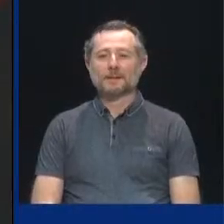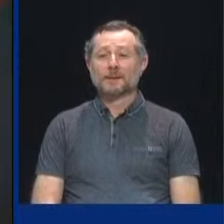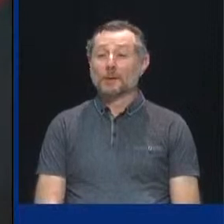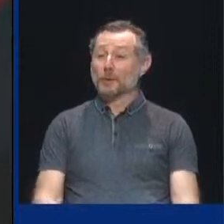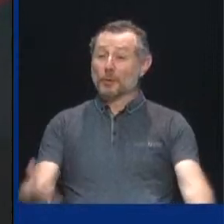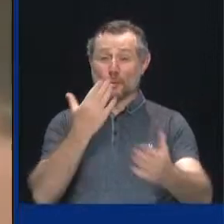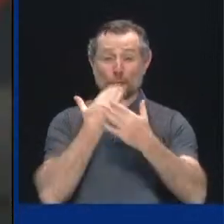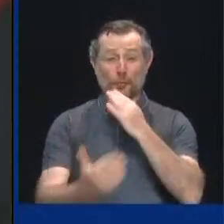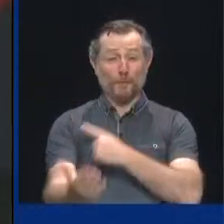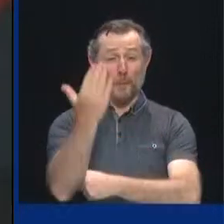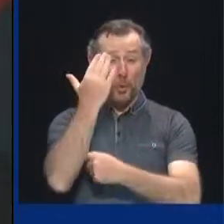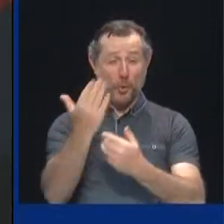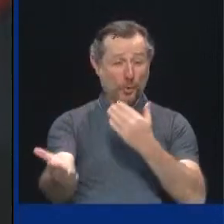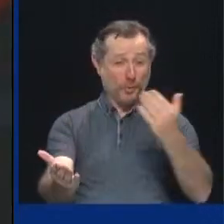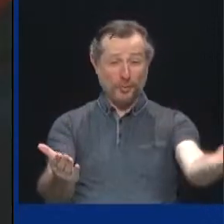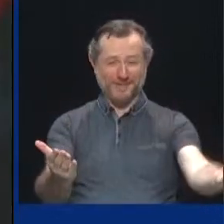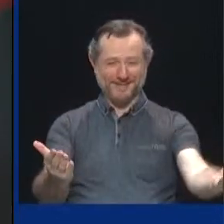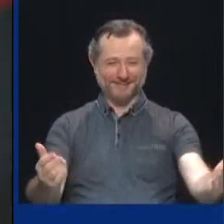Good morning, all.